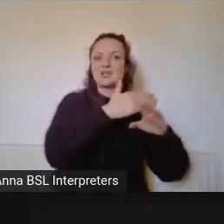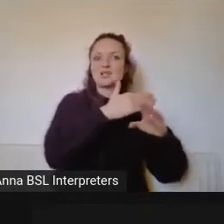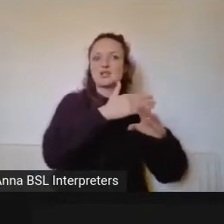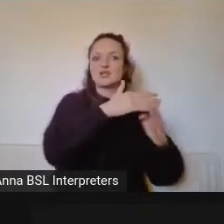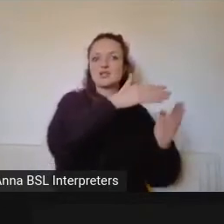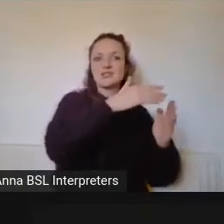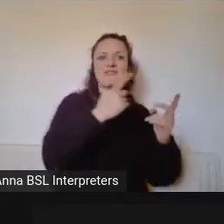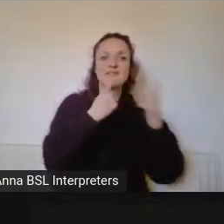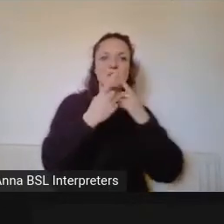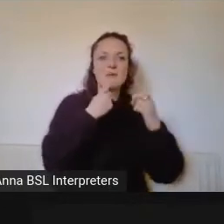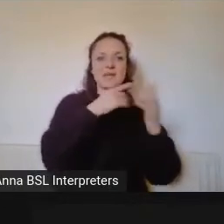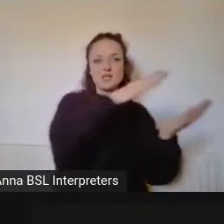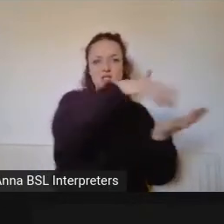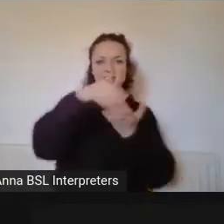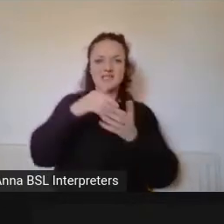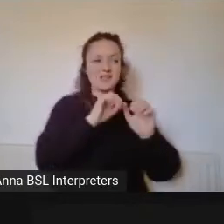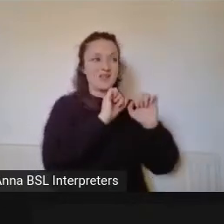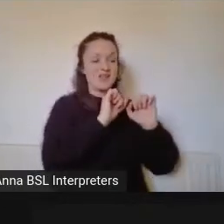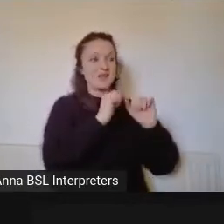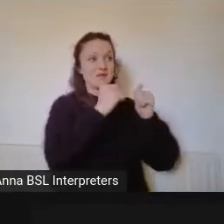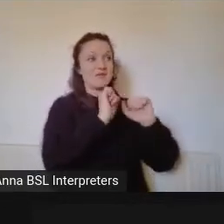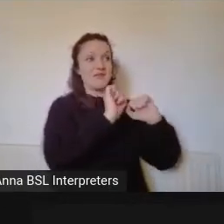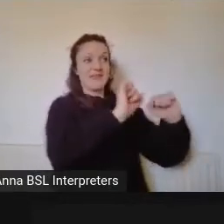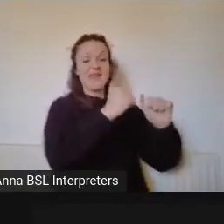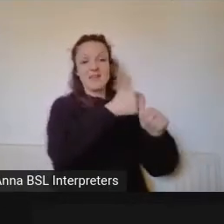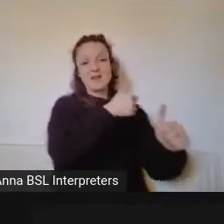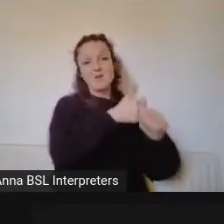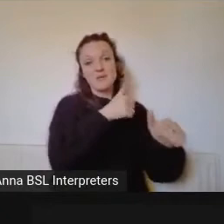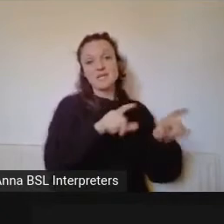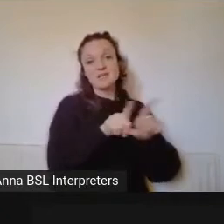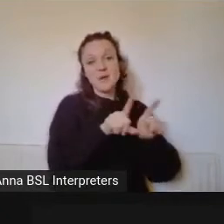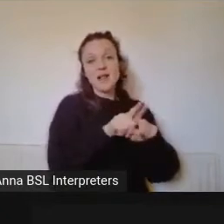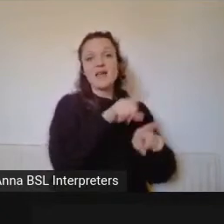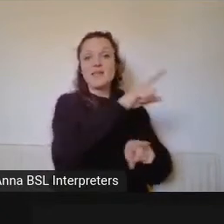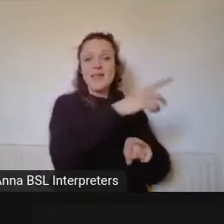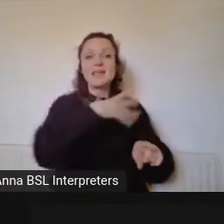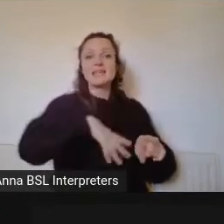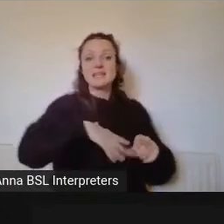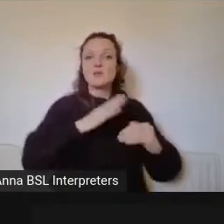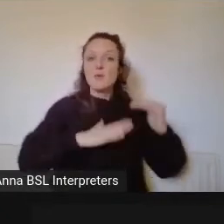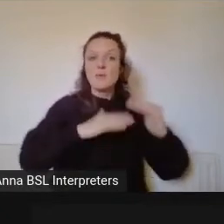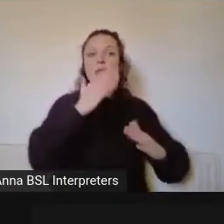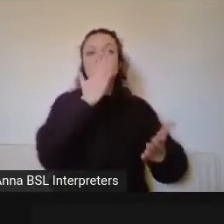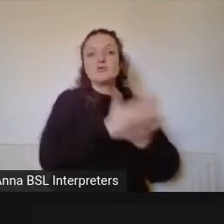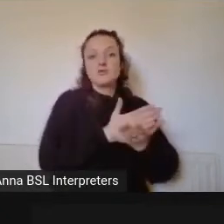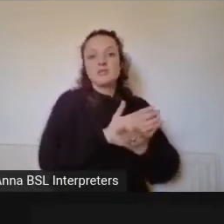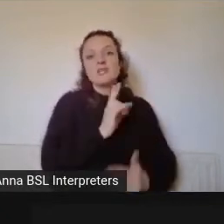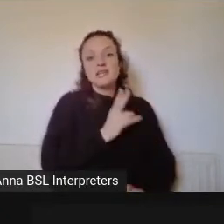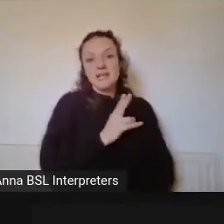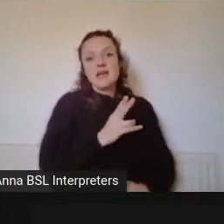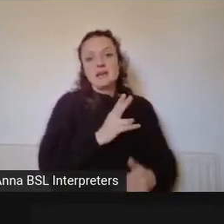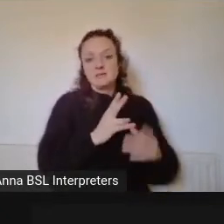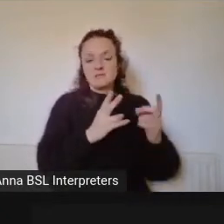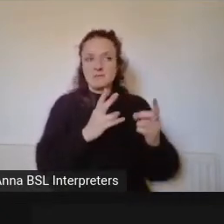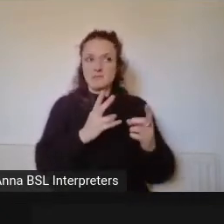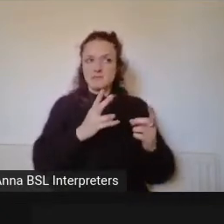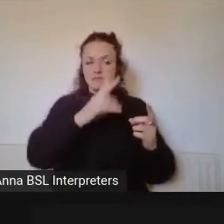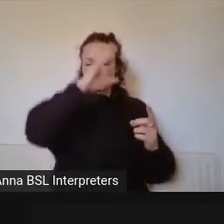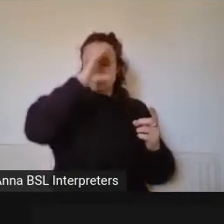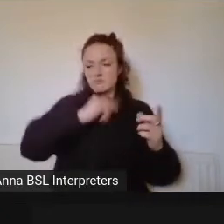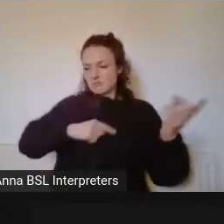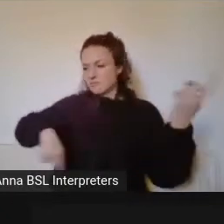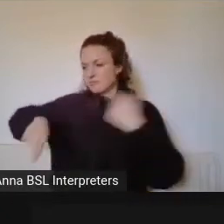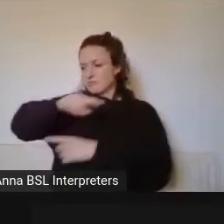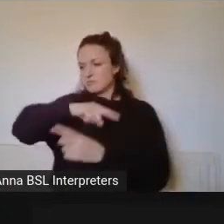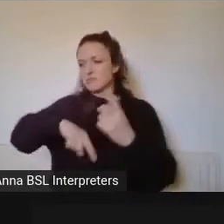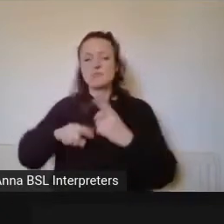they need to rebuild trust in the public and regain, you know, like rebuild trust, because the